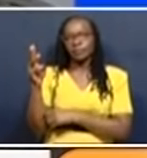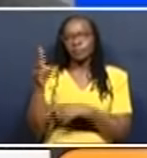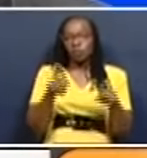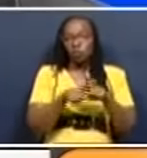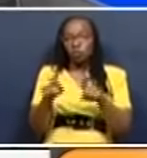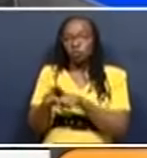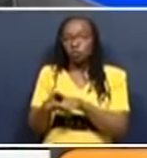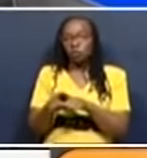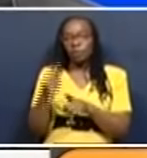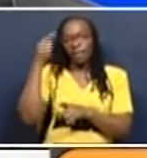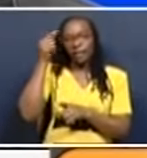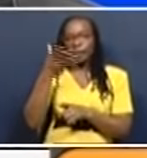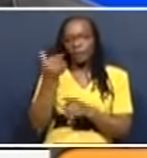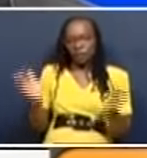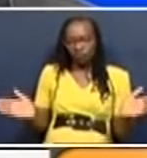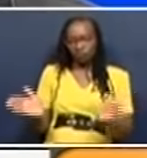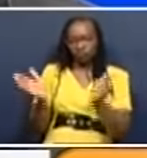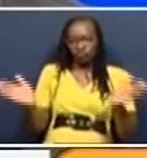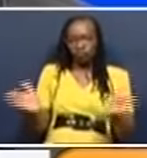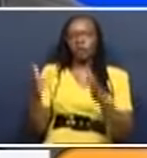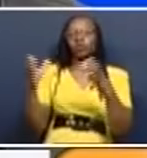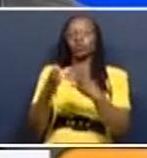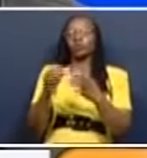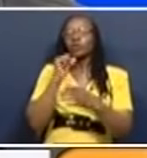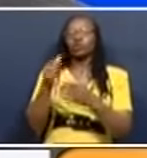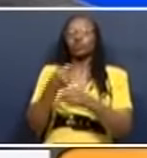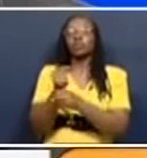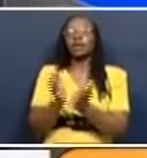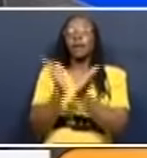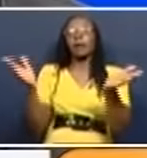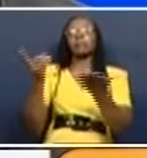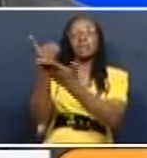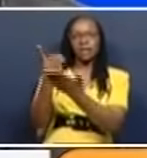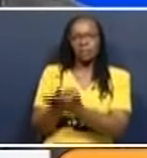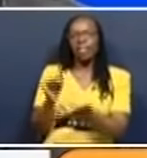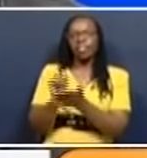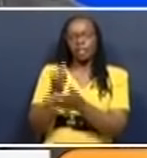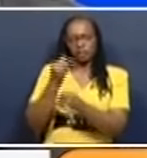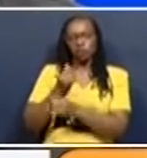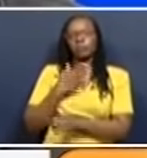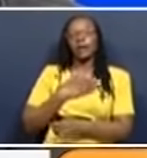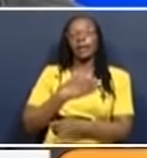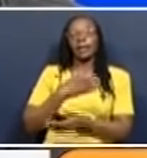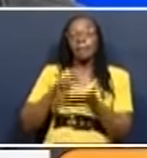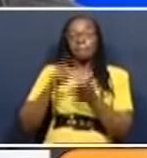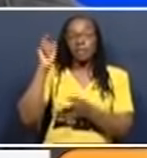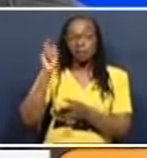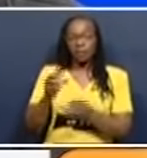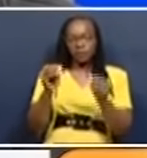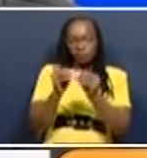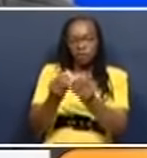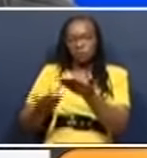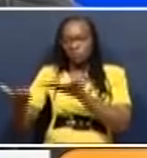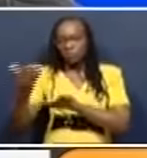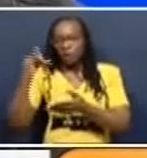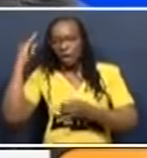of synergizing that and not making it a public debate, because this is our job. We basically have to meet, share our ideas,